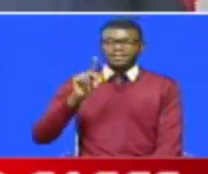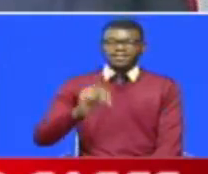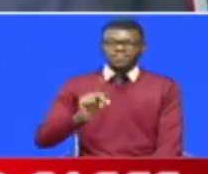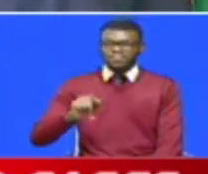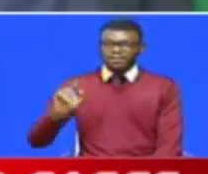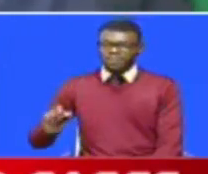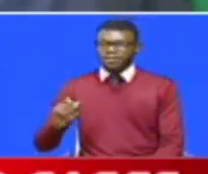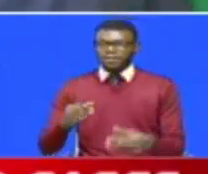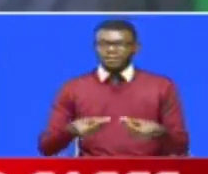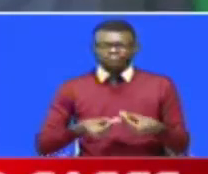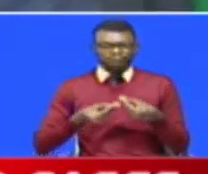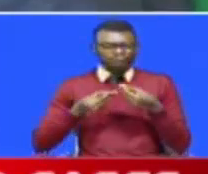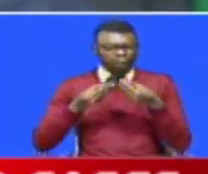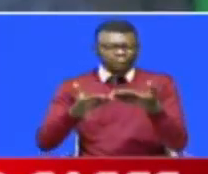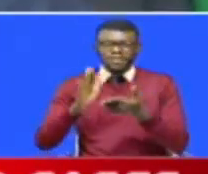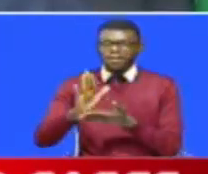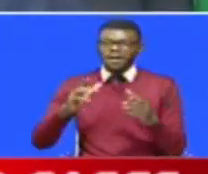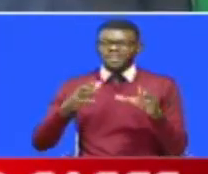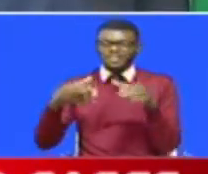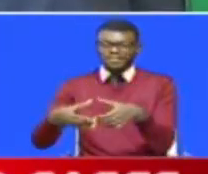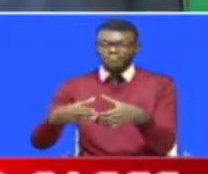team, for your healthcare workers,